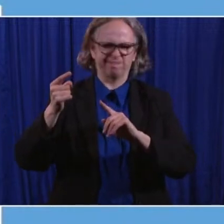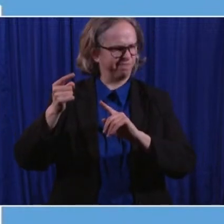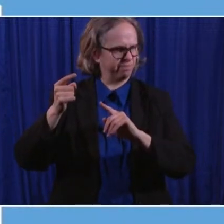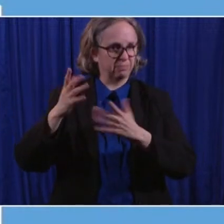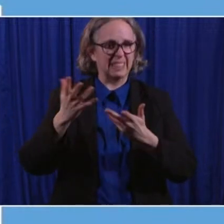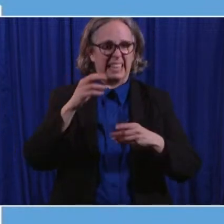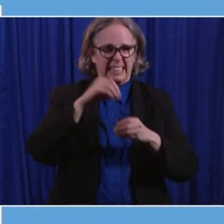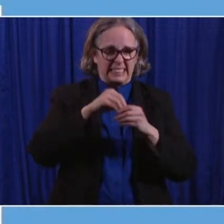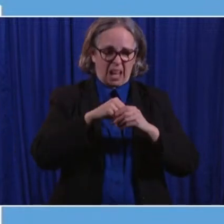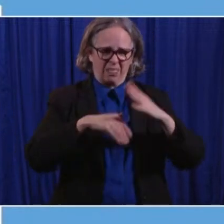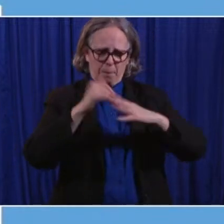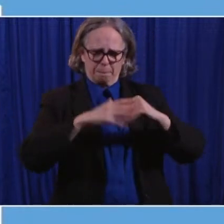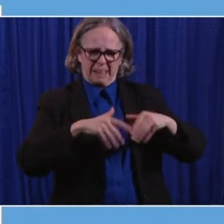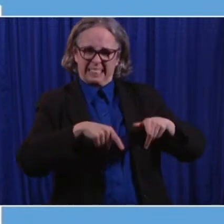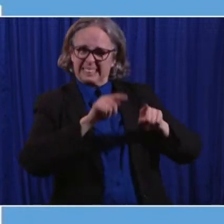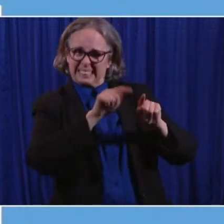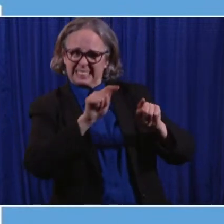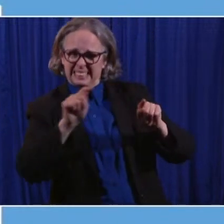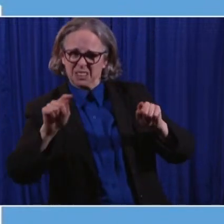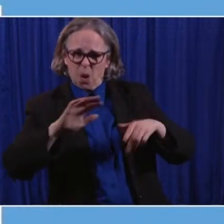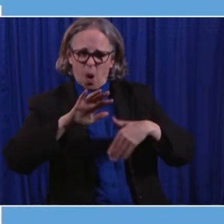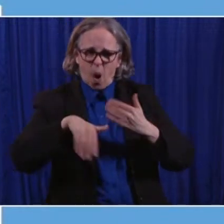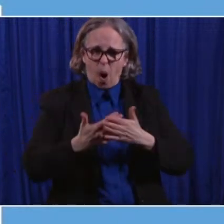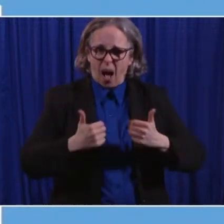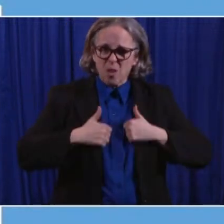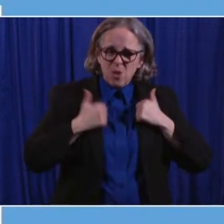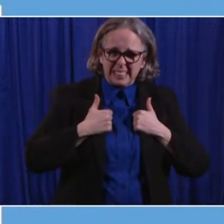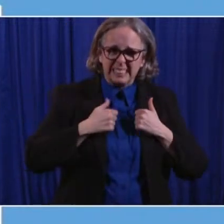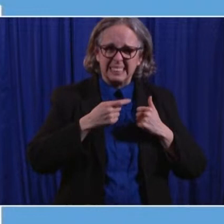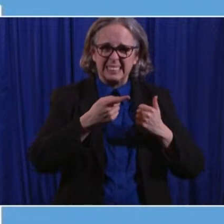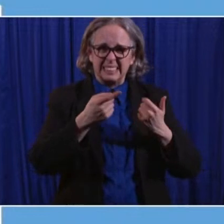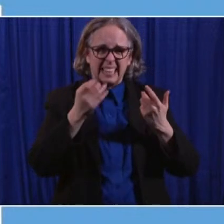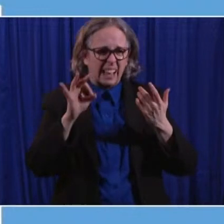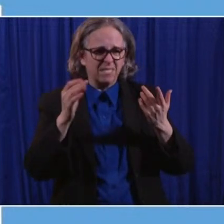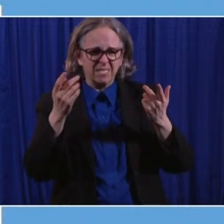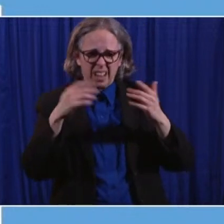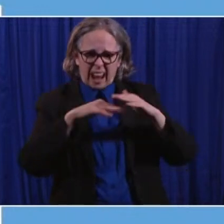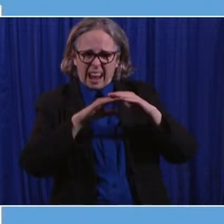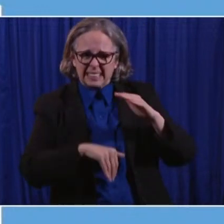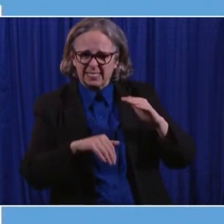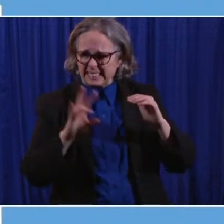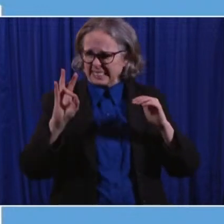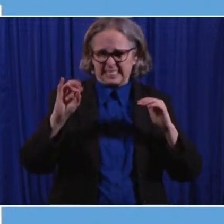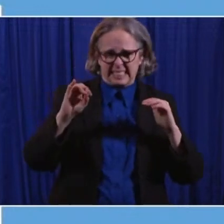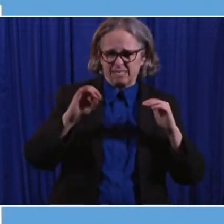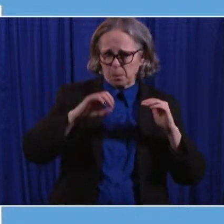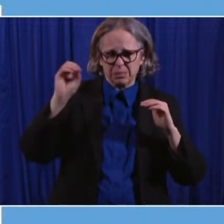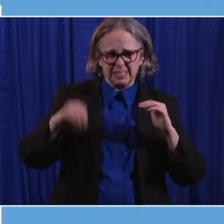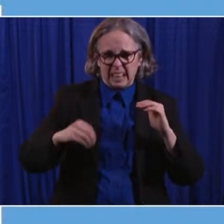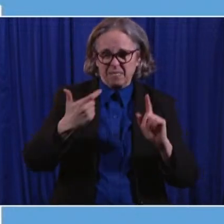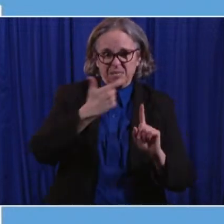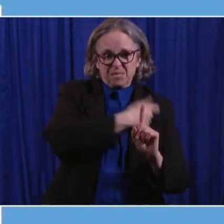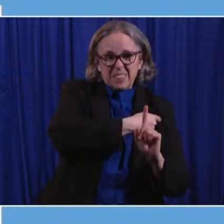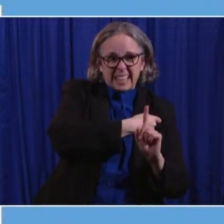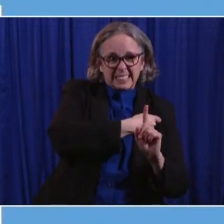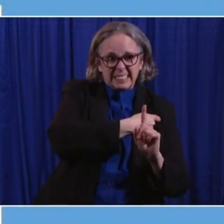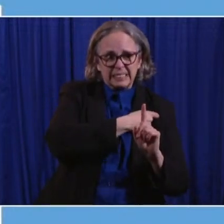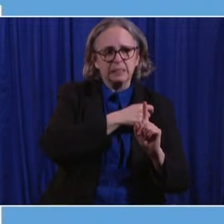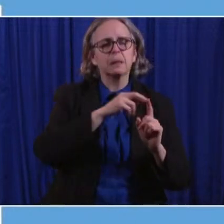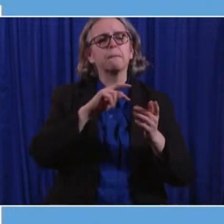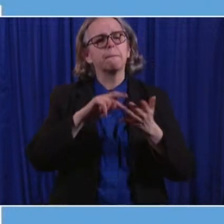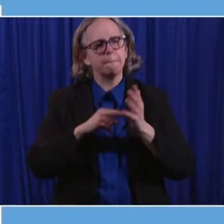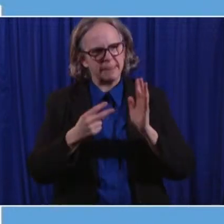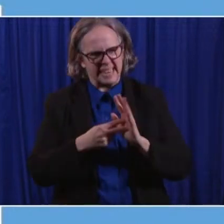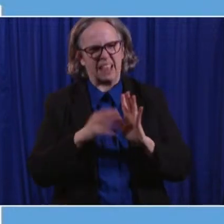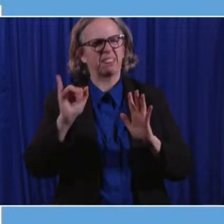those residents in that facility are fully vaccinated. So essentially, what we're saying here and what CMS has